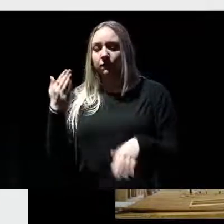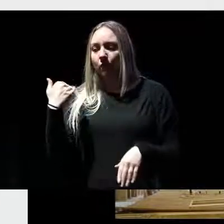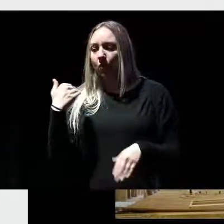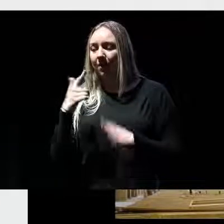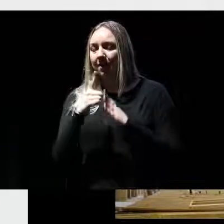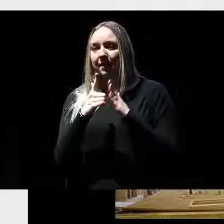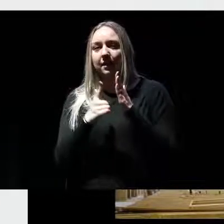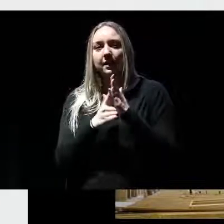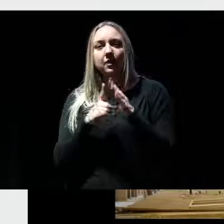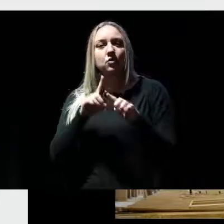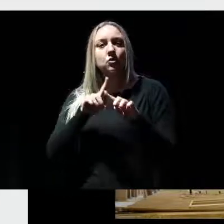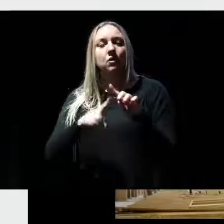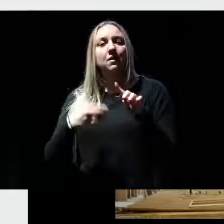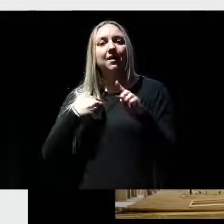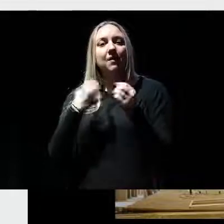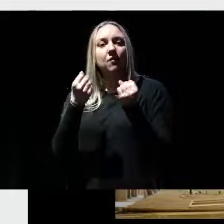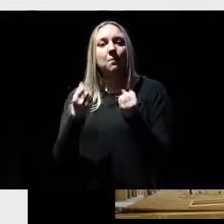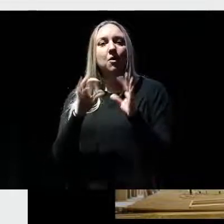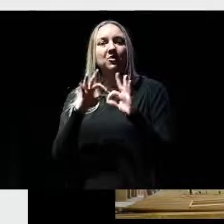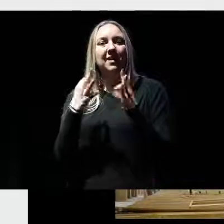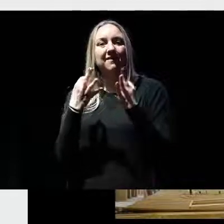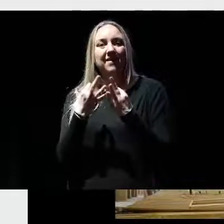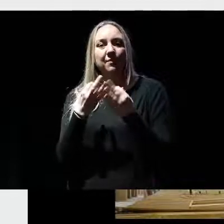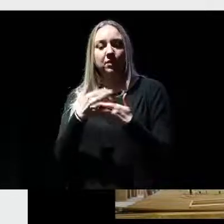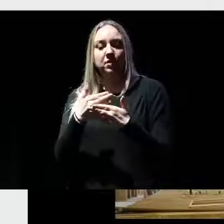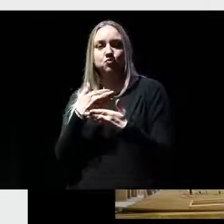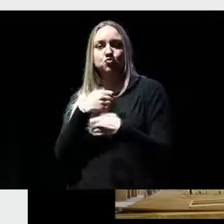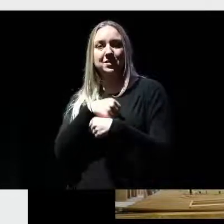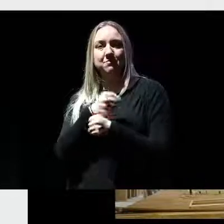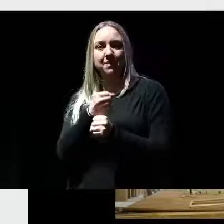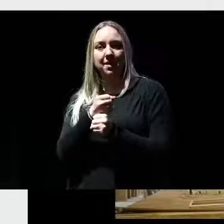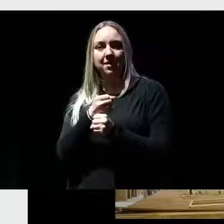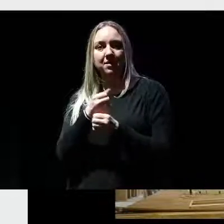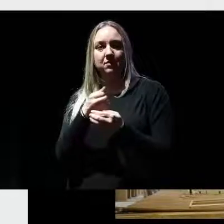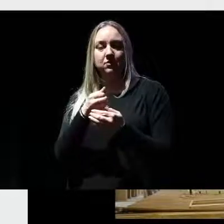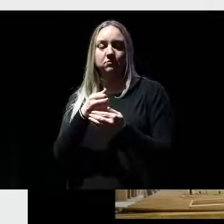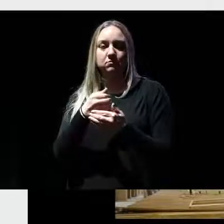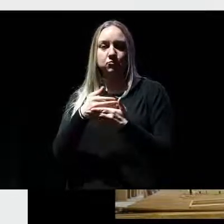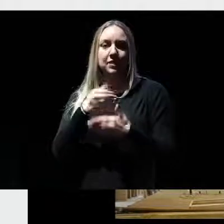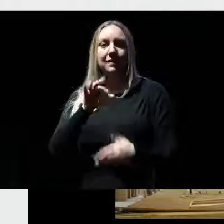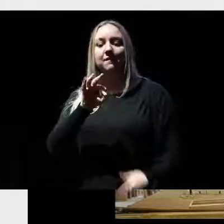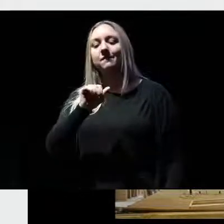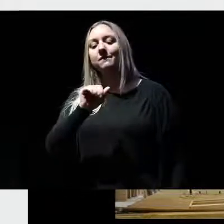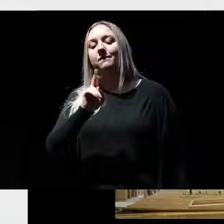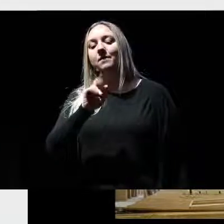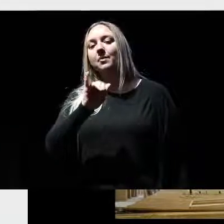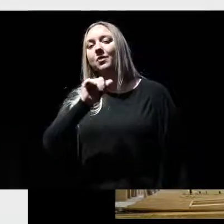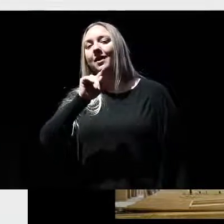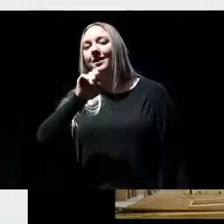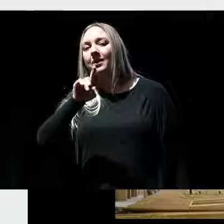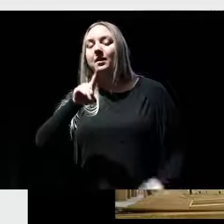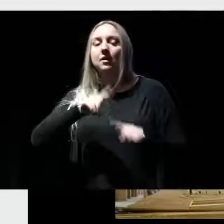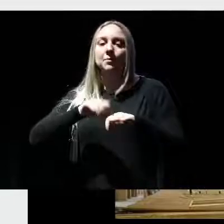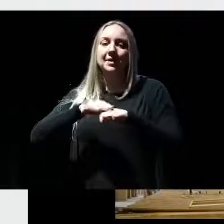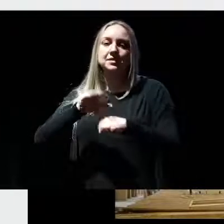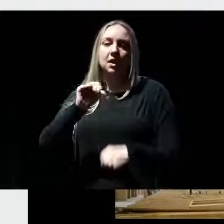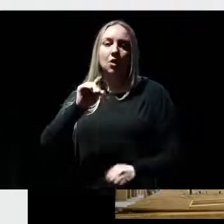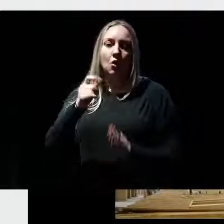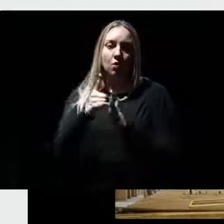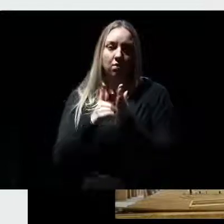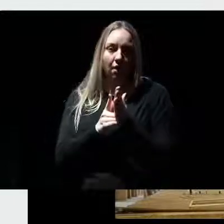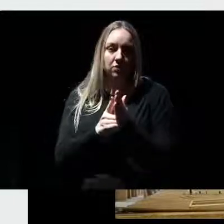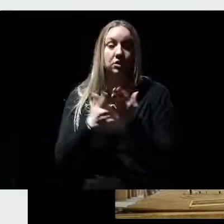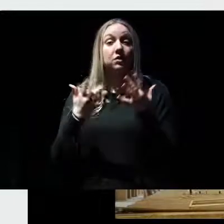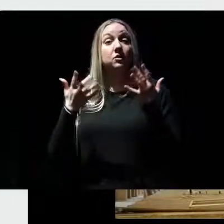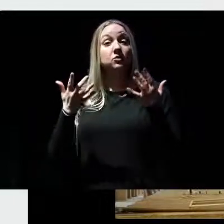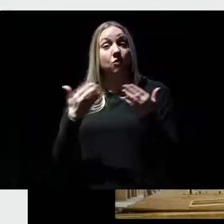able to do multifamily prefabrication in Los Angeles from a code standpoint. So before we even started the